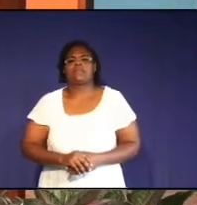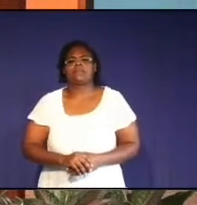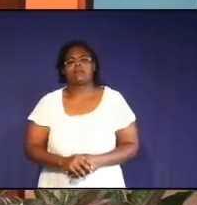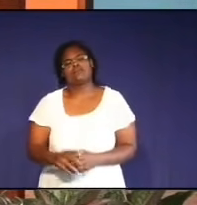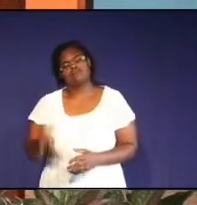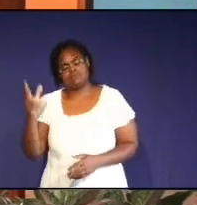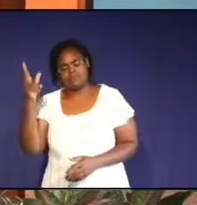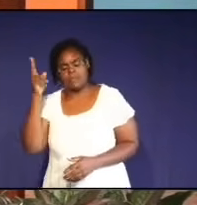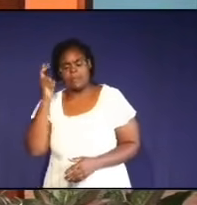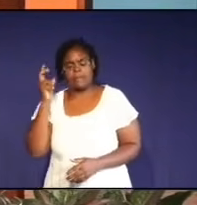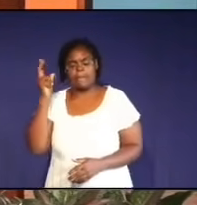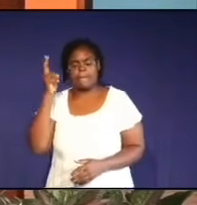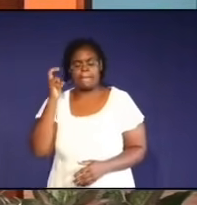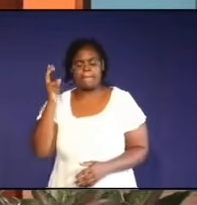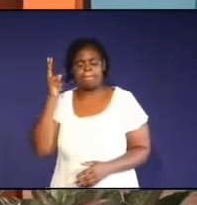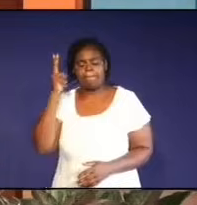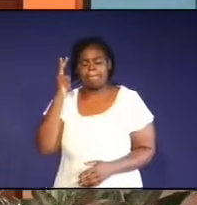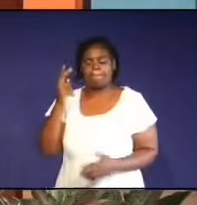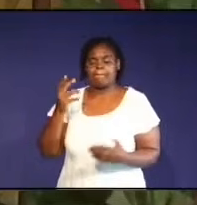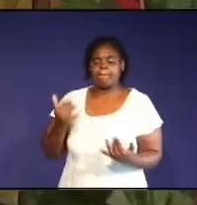Listen to me.